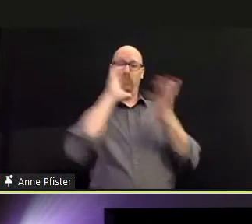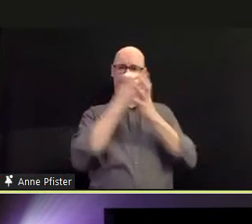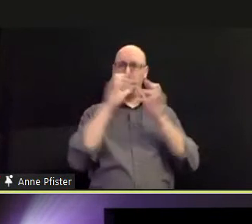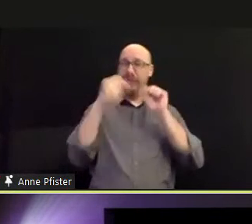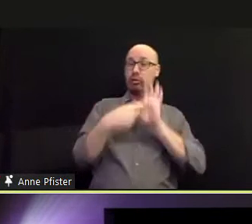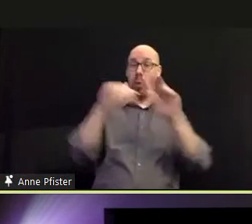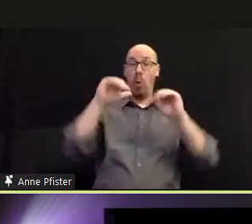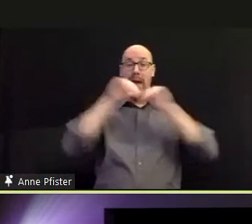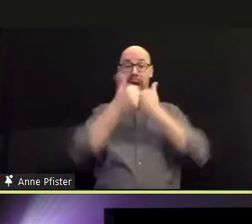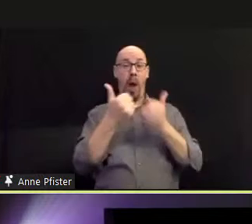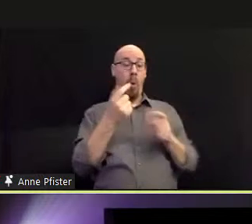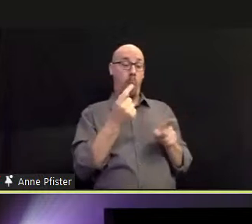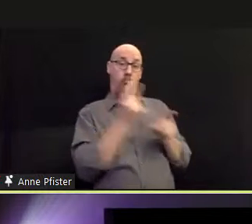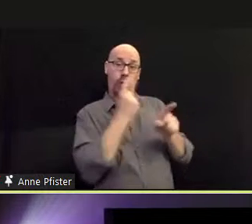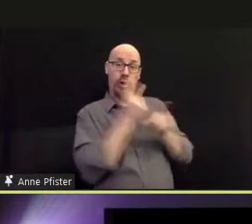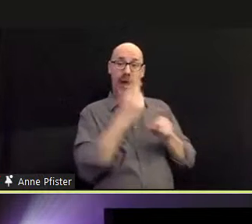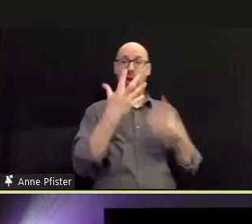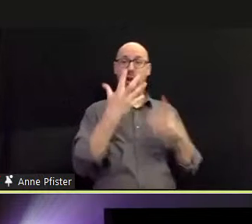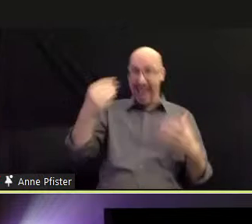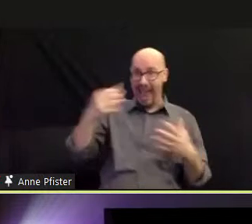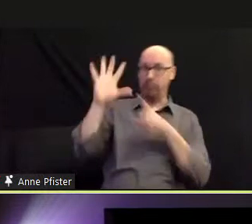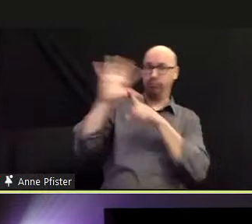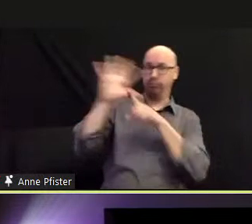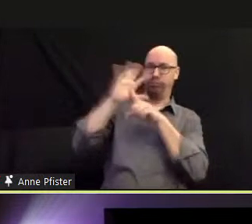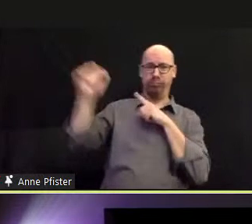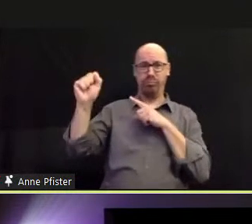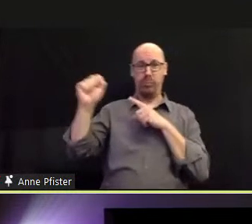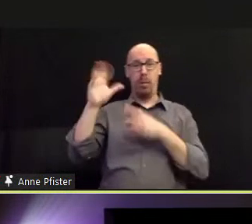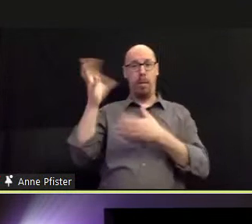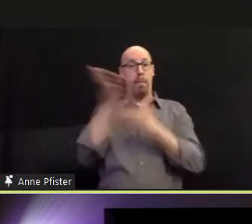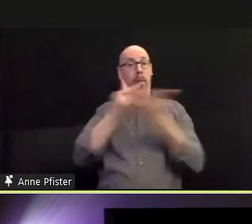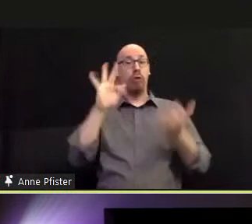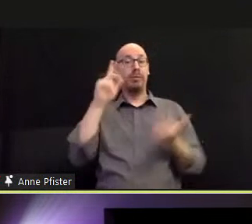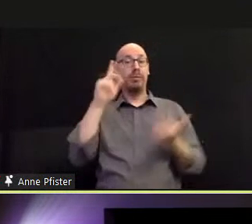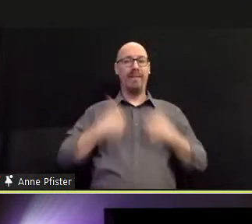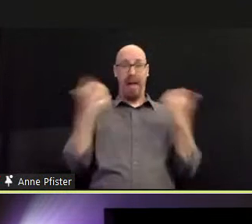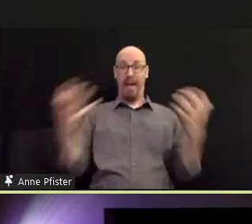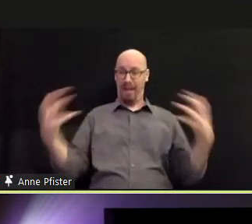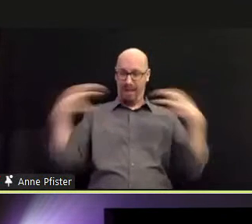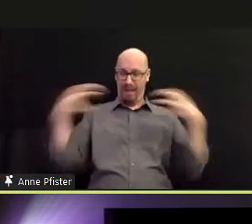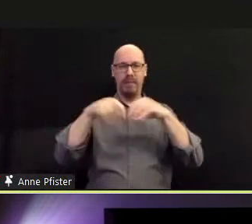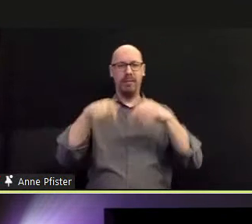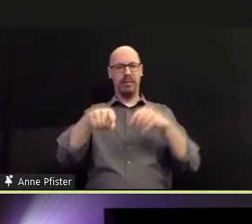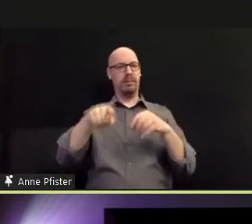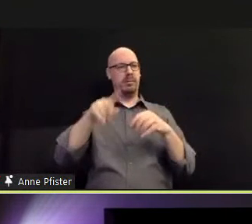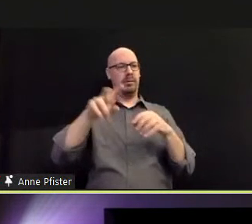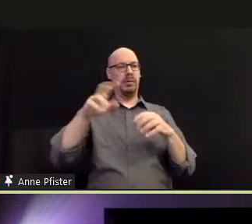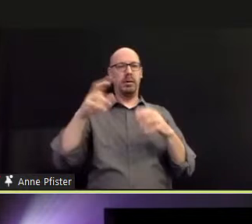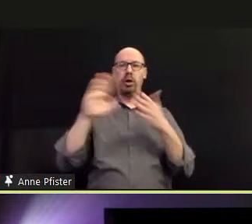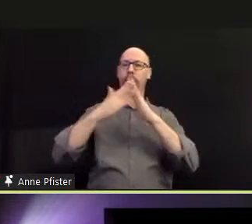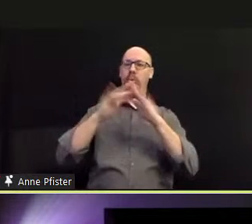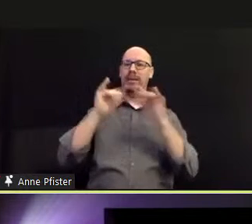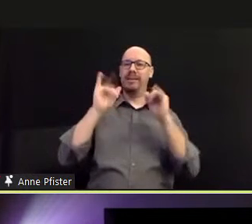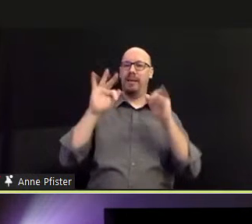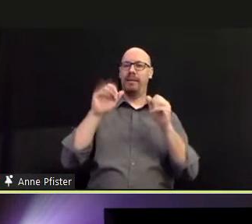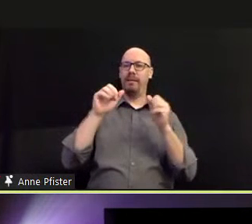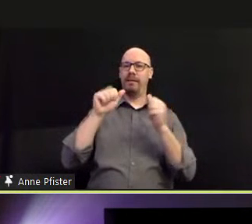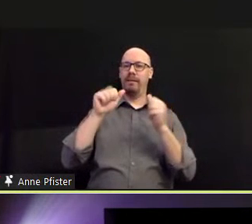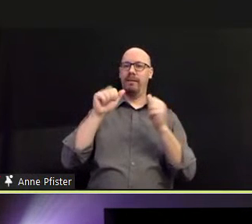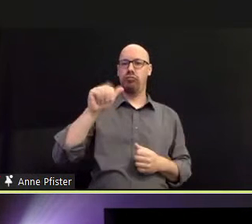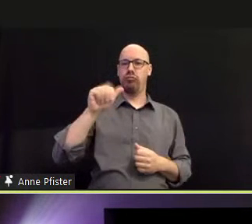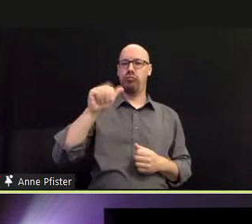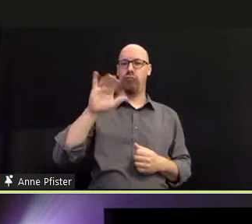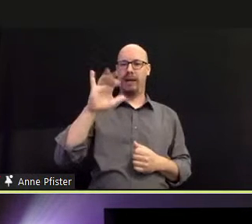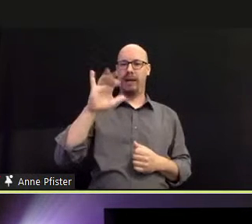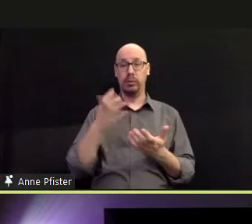ordinary aspects of deaf youth identity come together in sign-based communities of practice. So it's nuance and